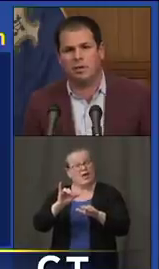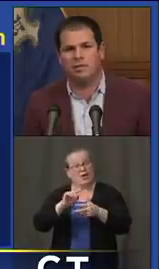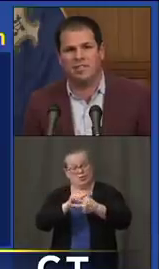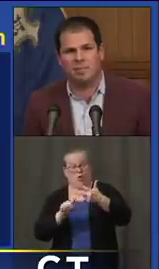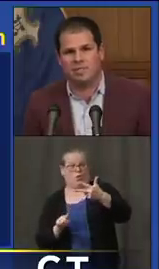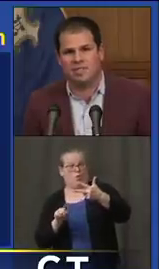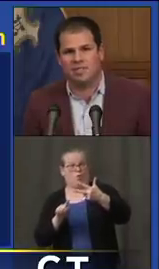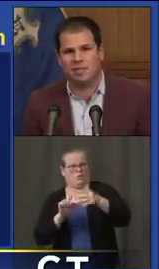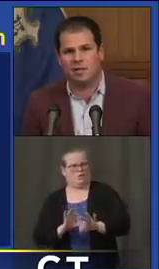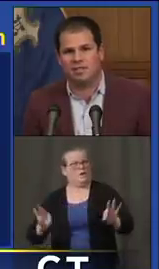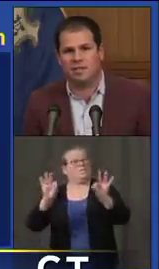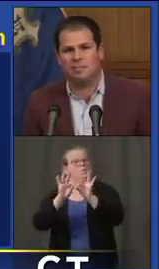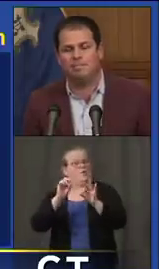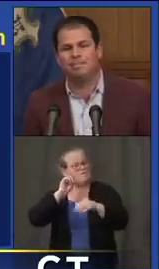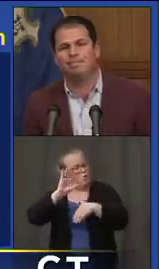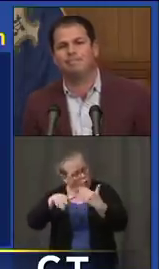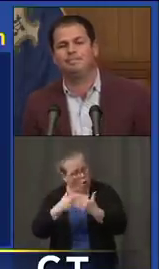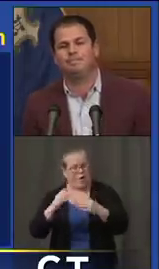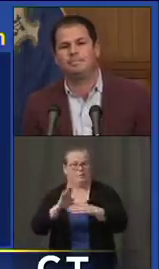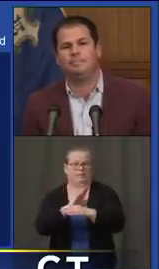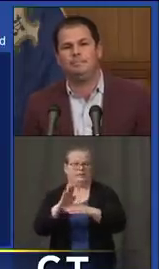across all of these businesses in our state.